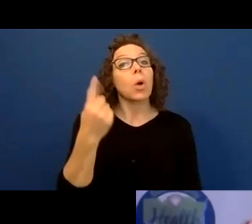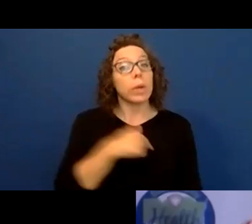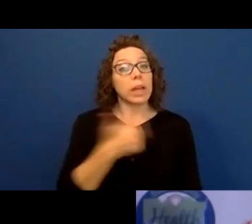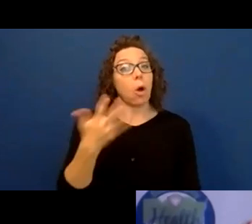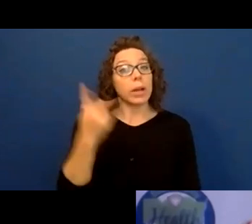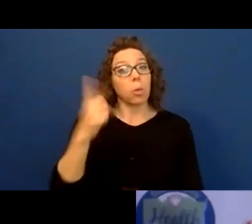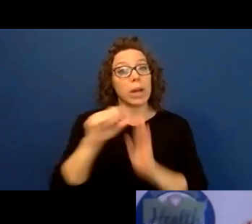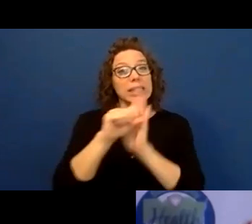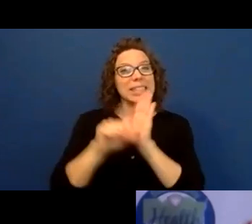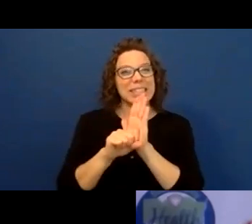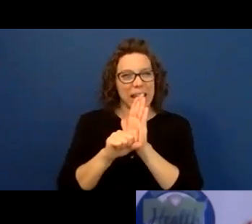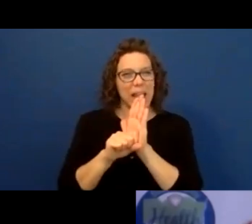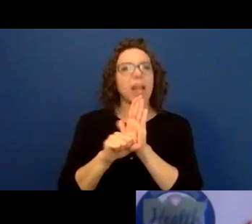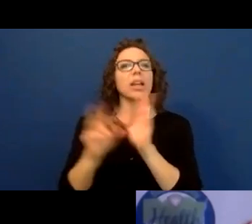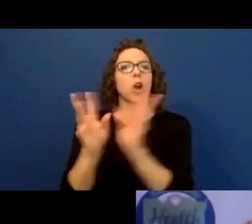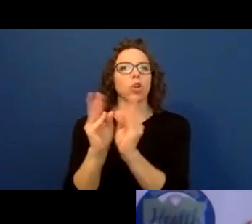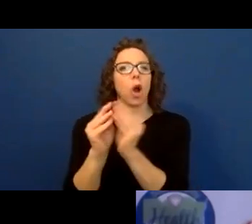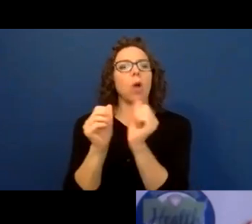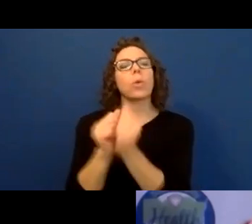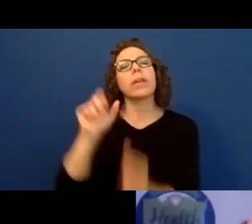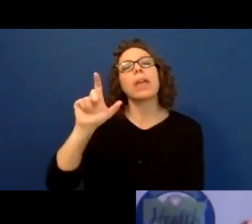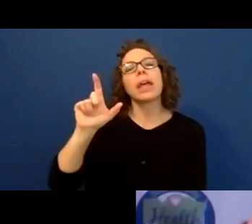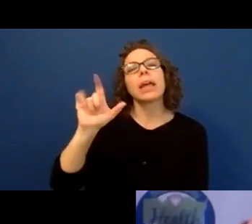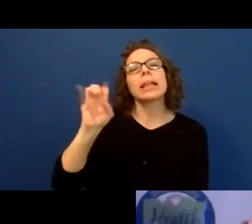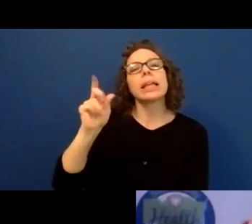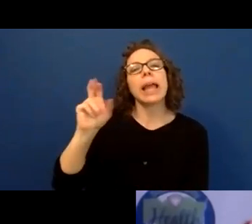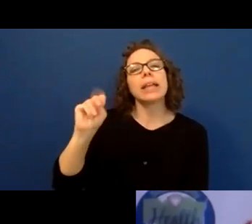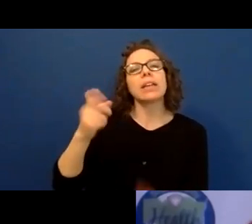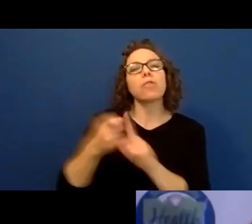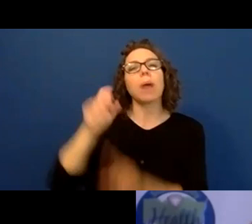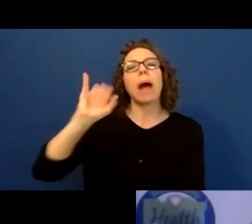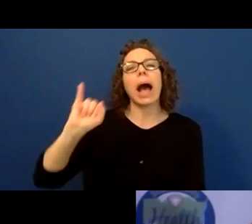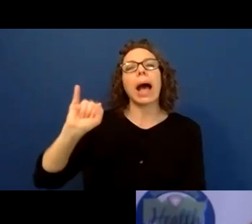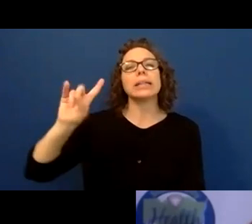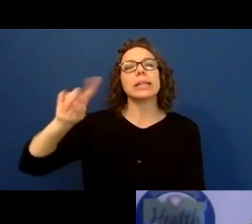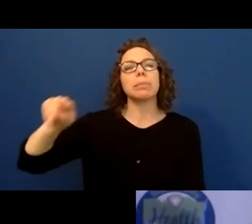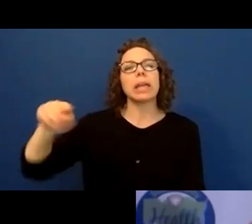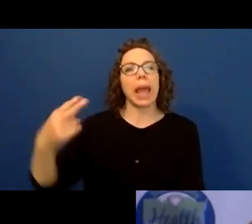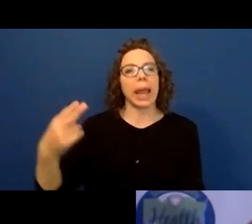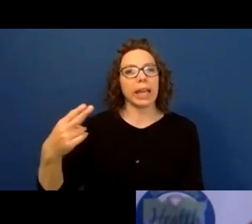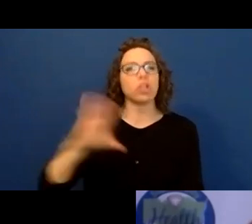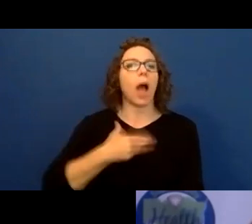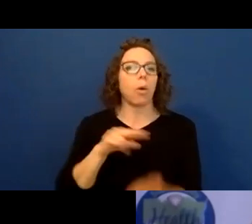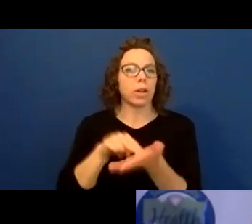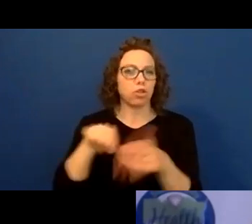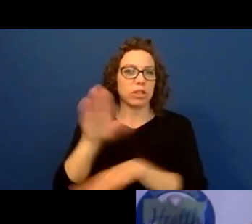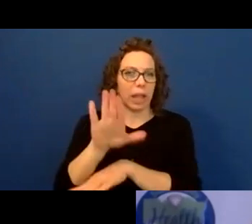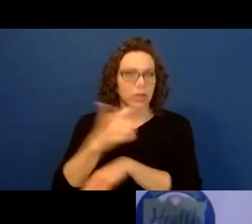with the liaison for long-term care from IDPH and our nurses this afternoon as